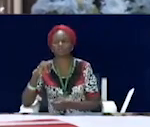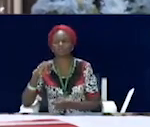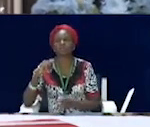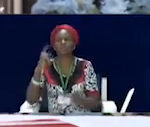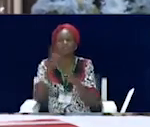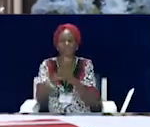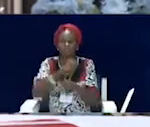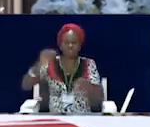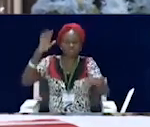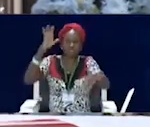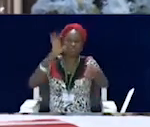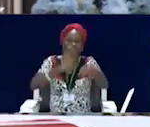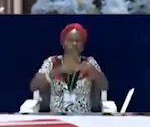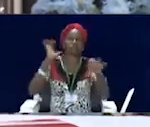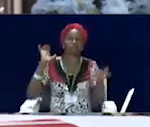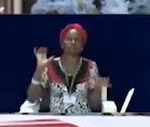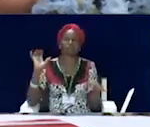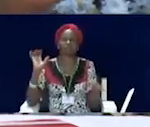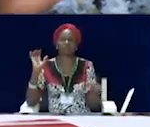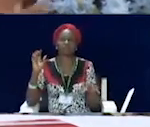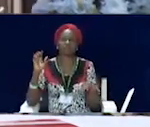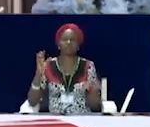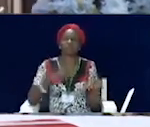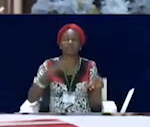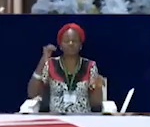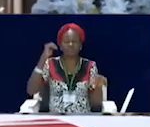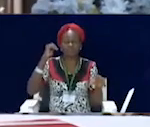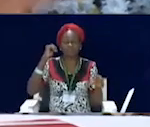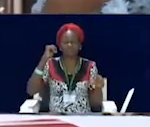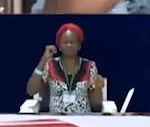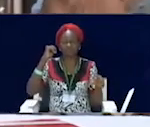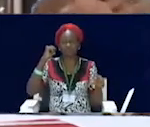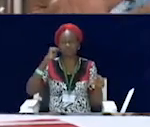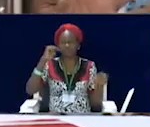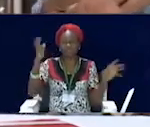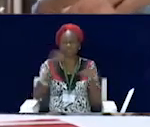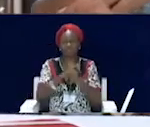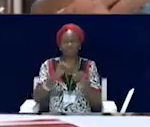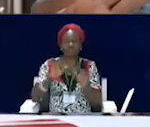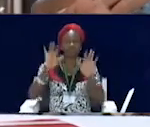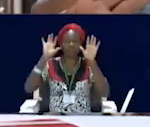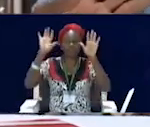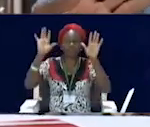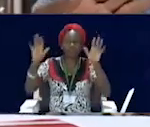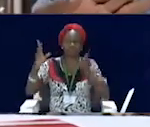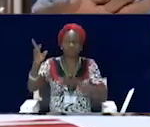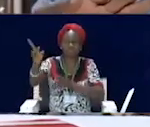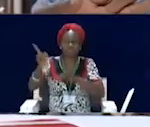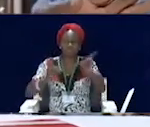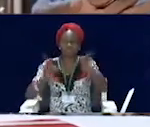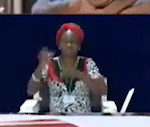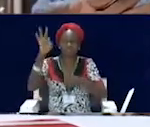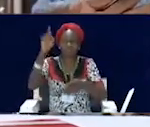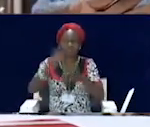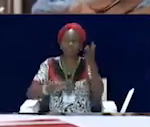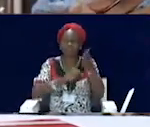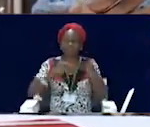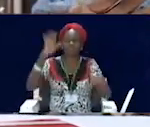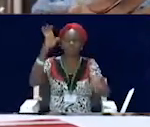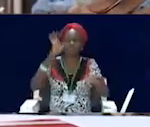Just a touch. And she gave a marvelous definition of what is a touch.